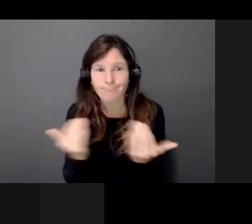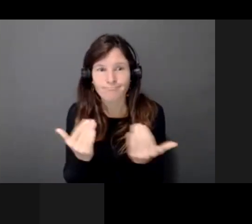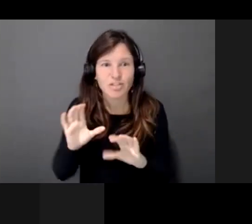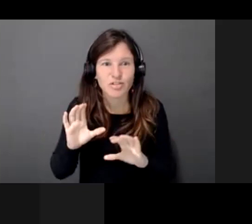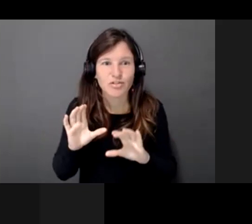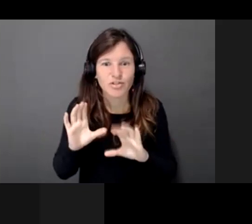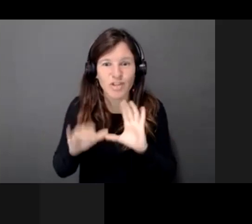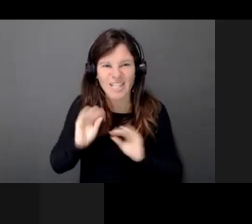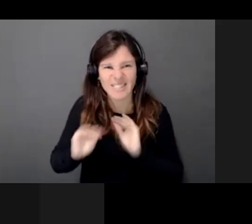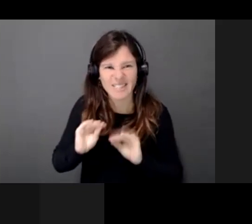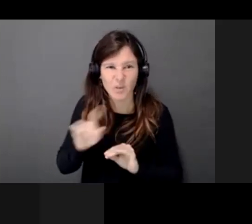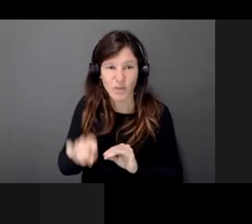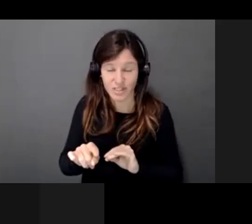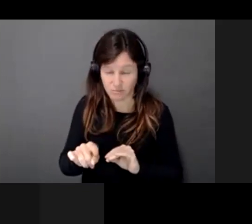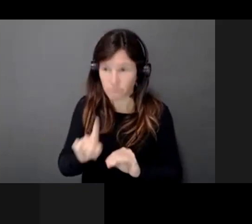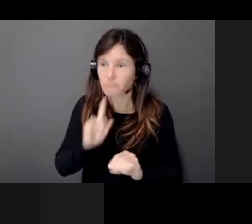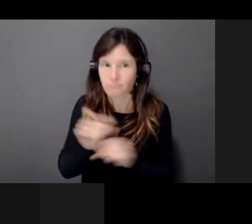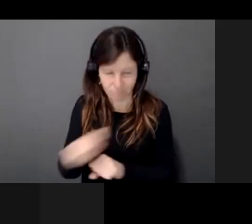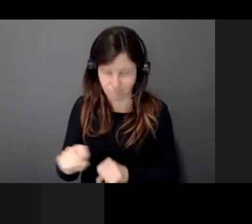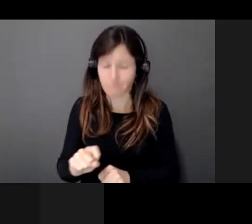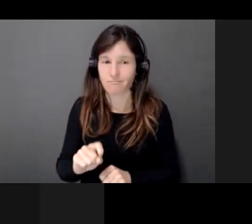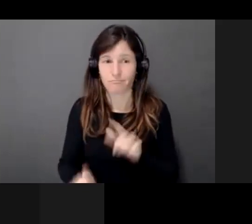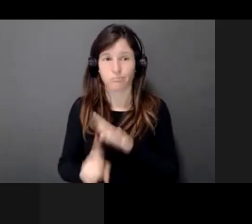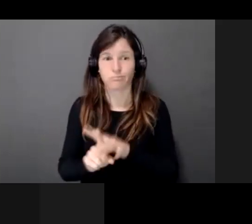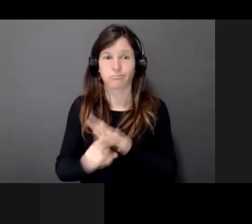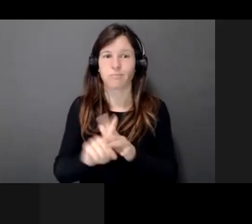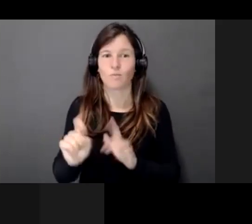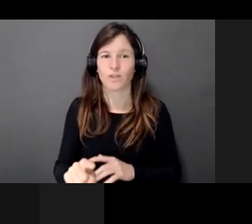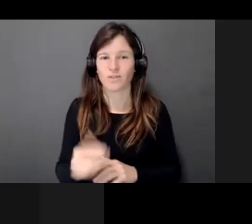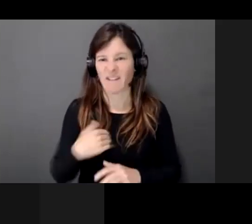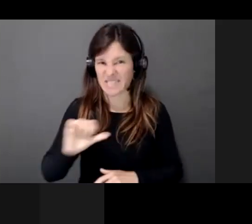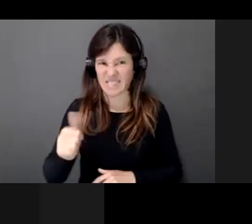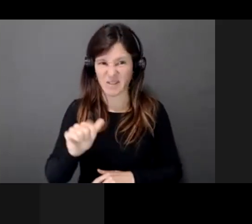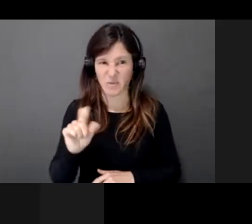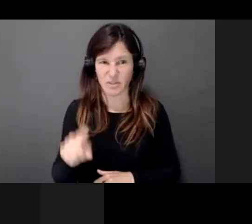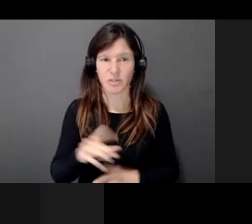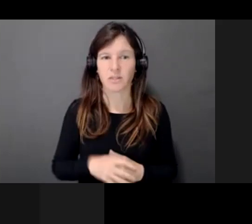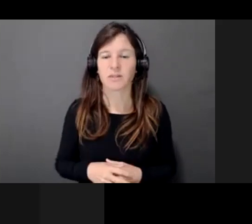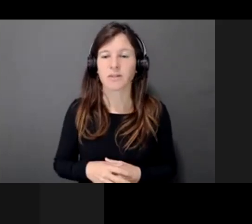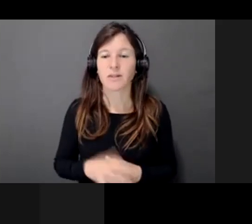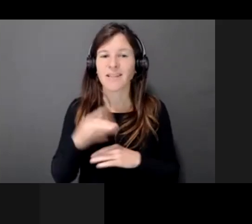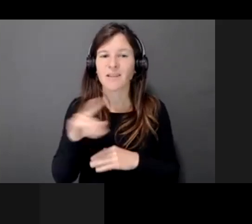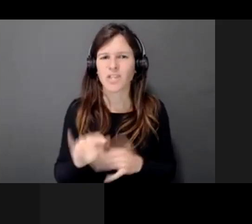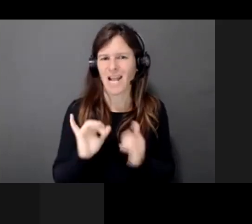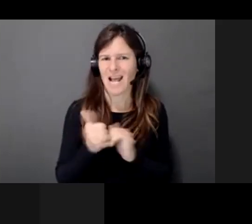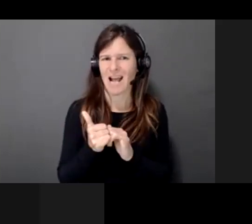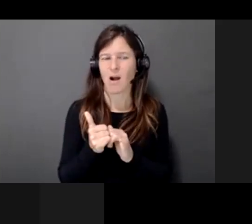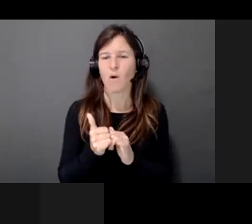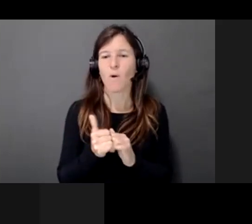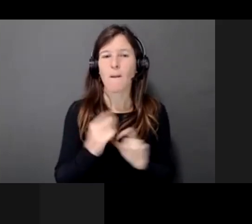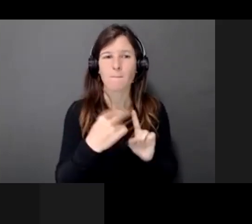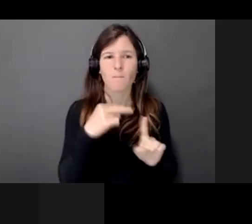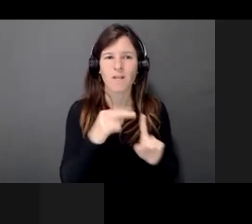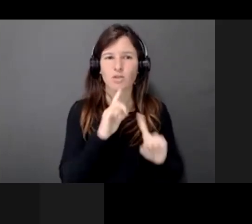questions sitting here to get through. So next question is, how do you get a copy of the probation order / peace bond?